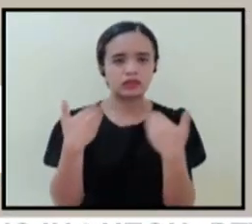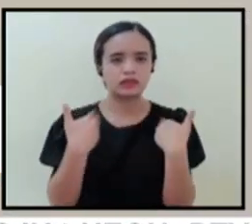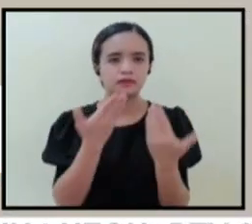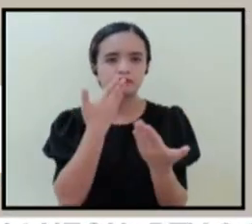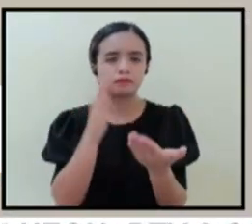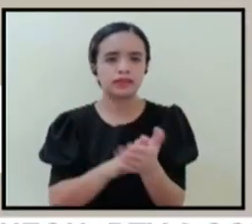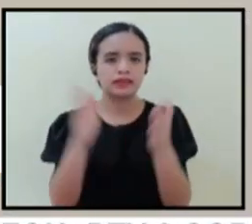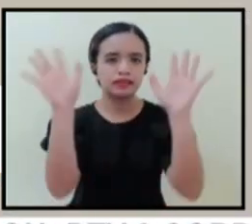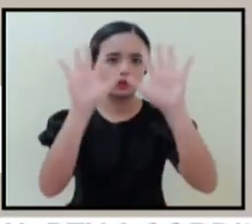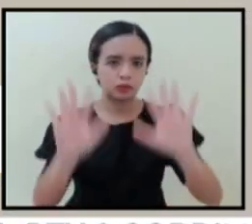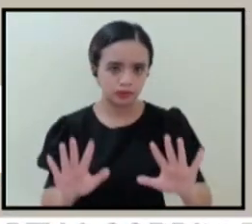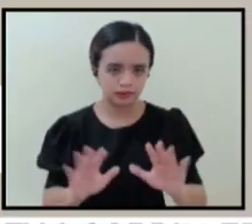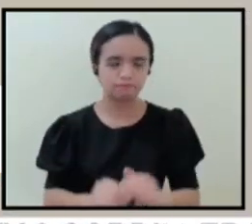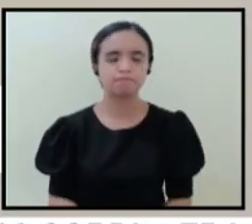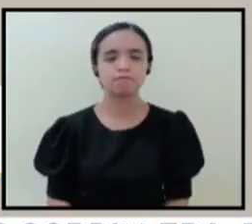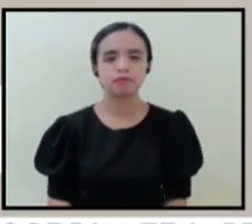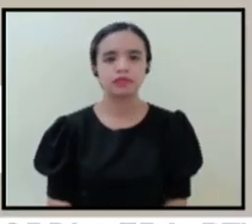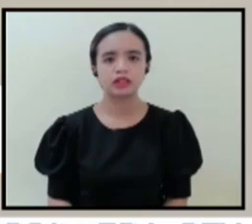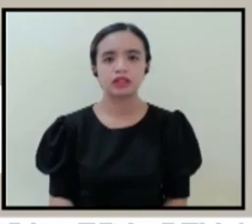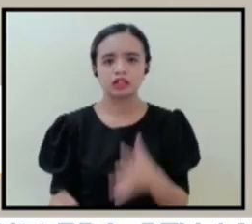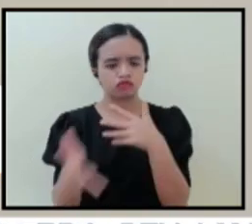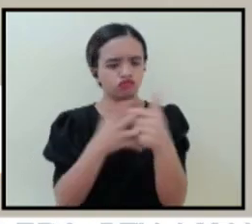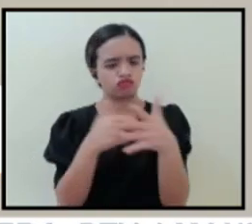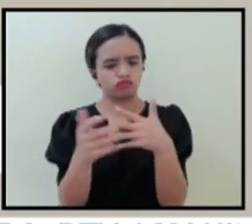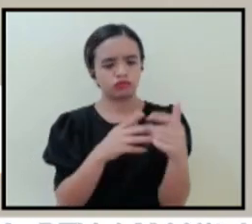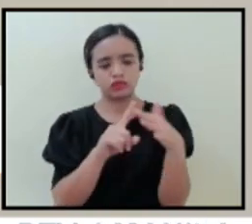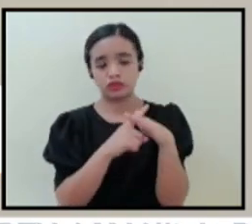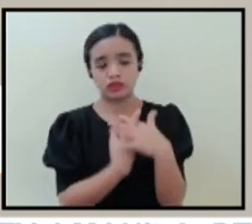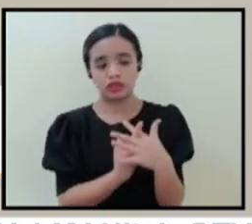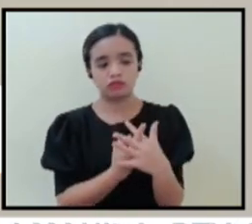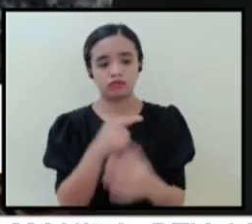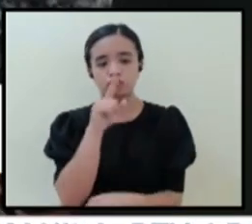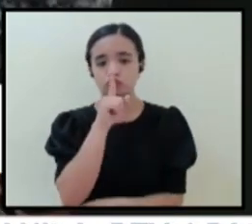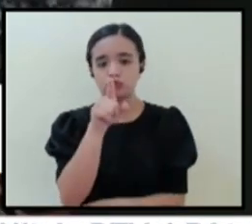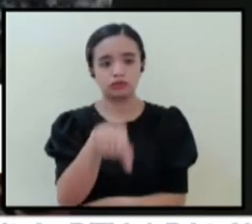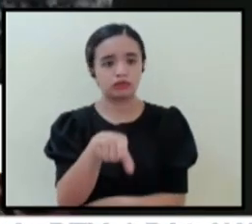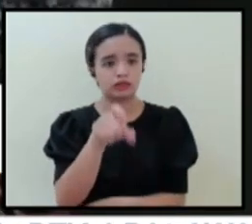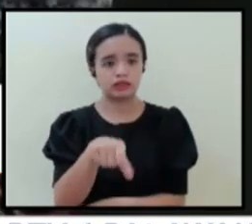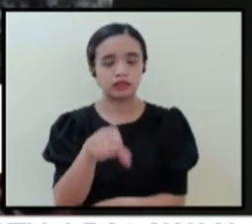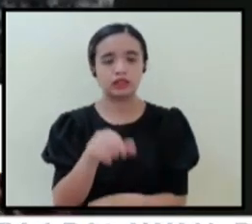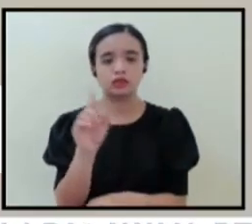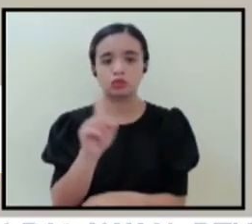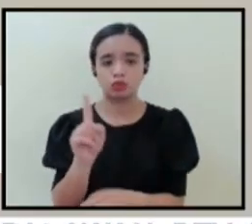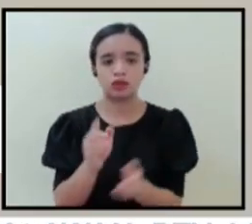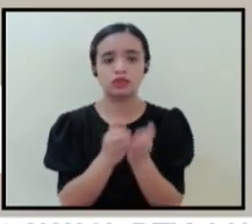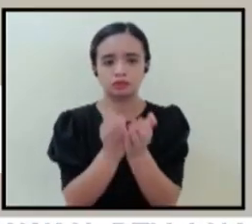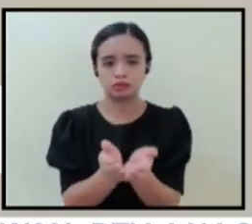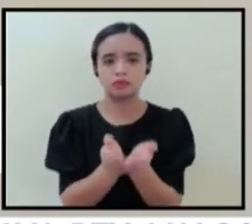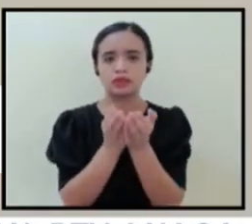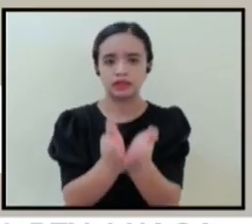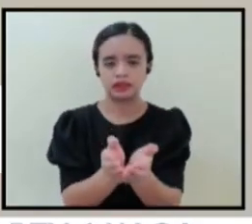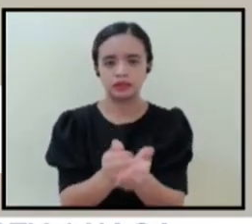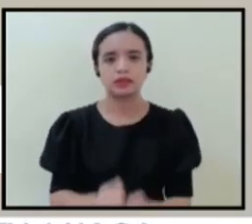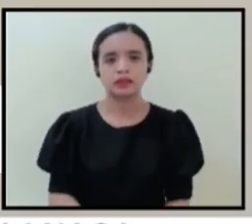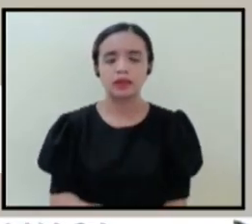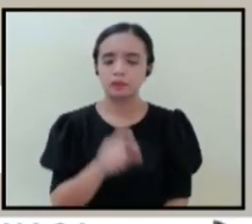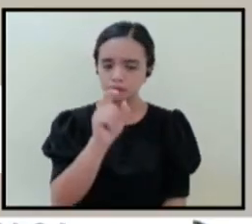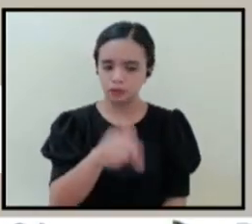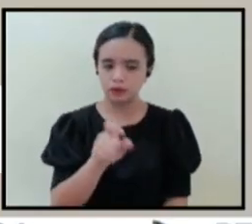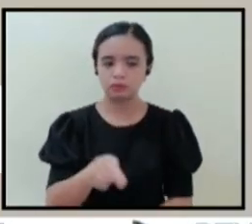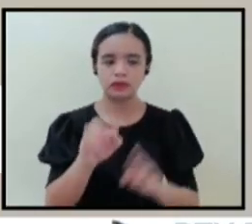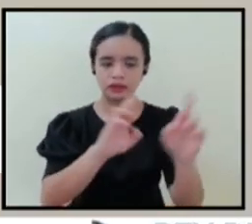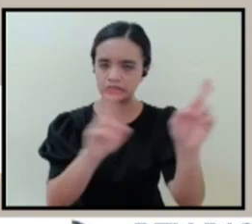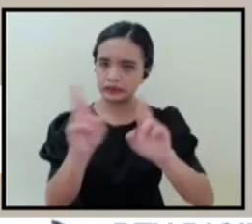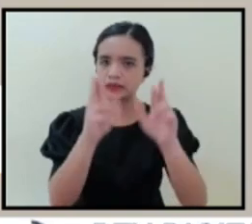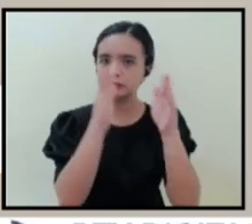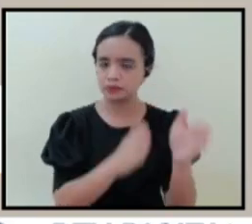na natin, because kahit anong mangyari, mangangailangan talaga tayo ng mga booms. Let's already be prepared already